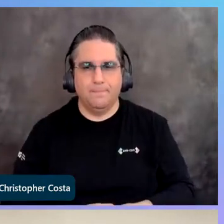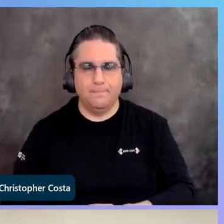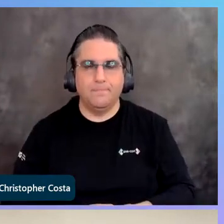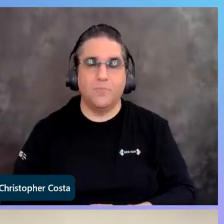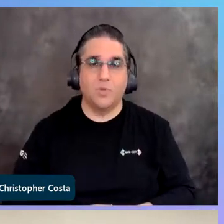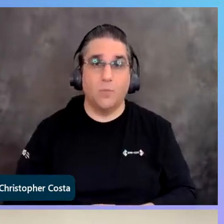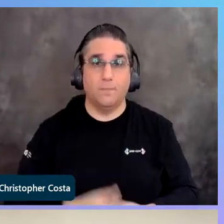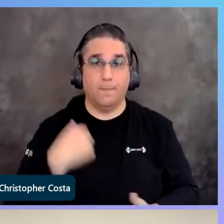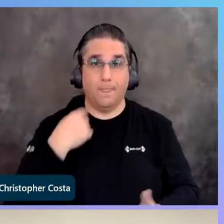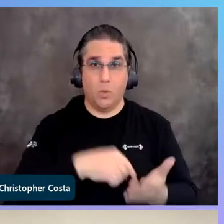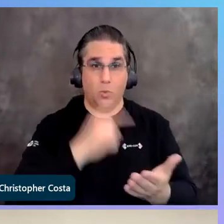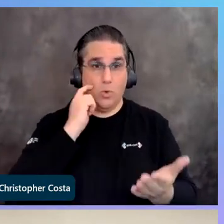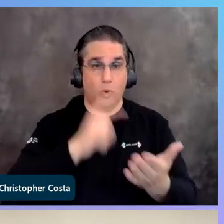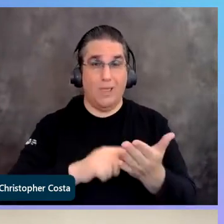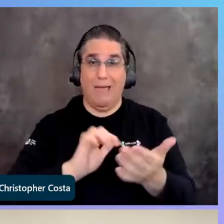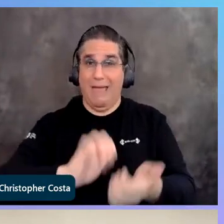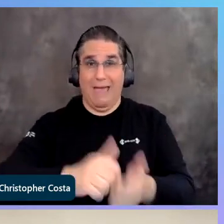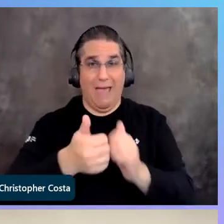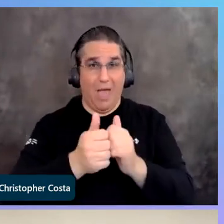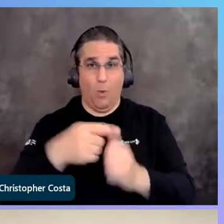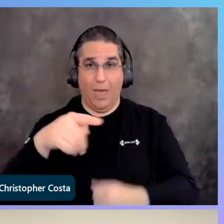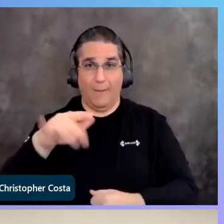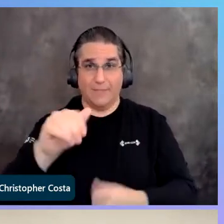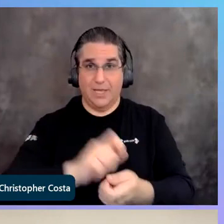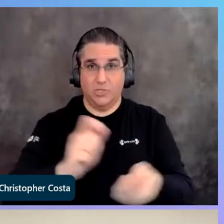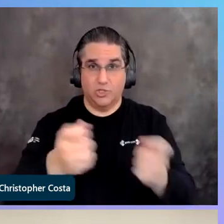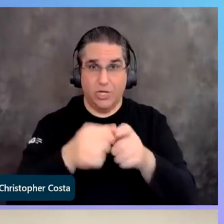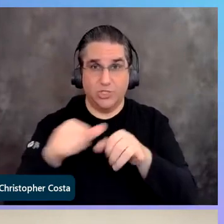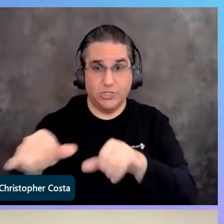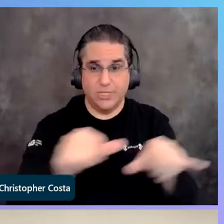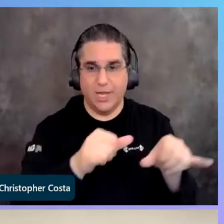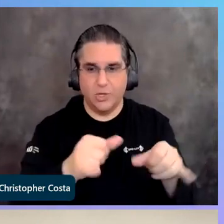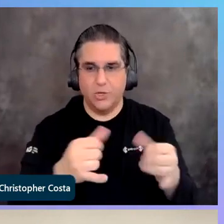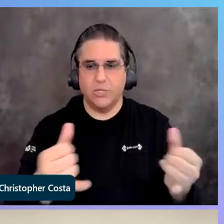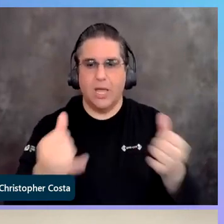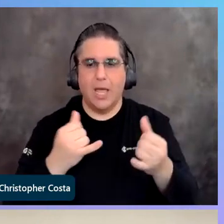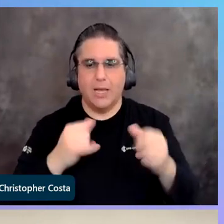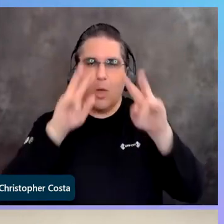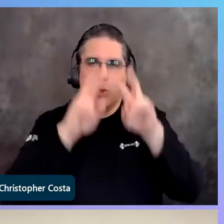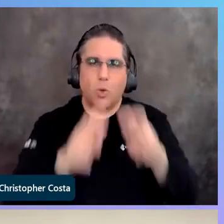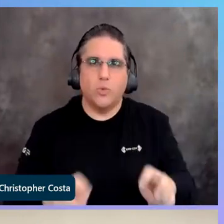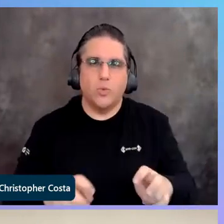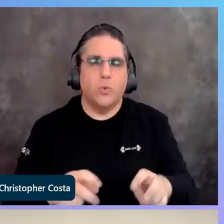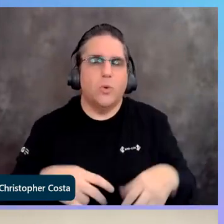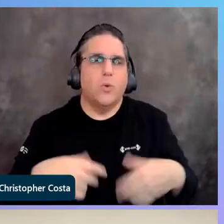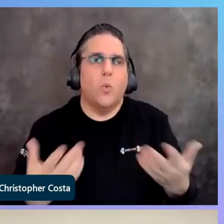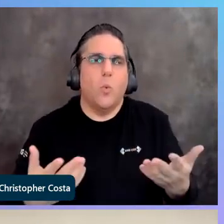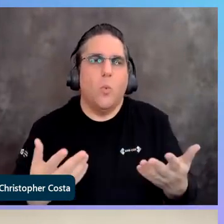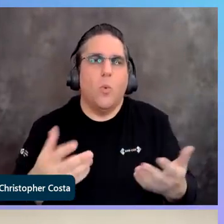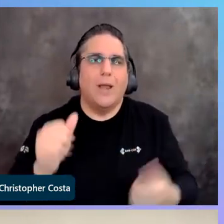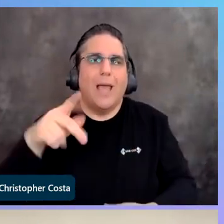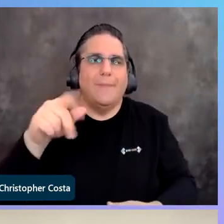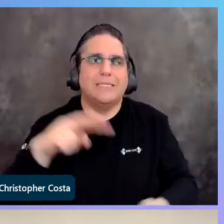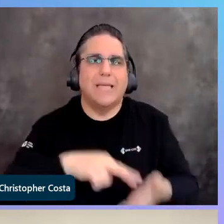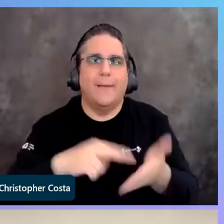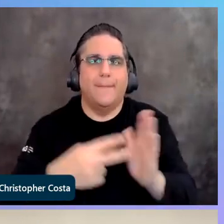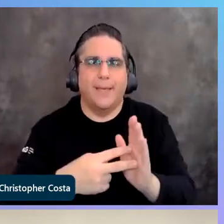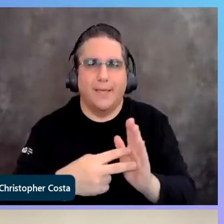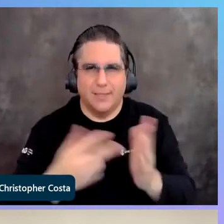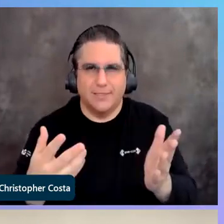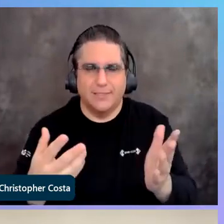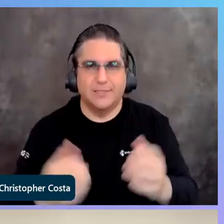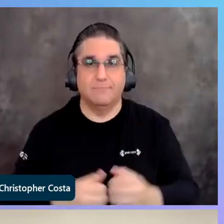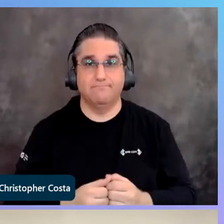the APCA may change the current standards, let's delve into what the APCA actually is. First